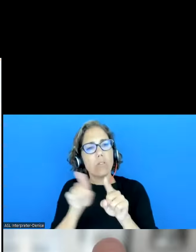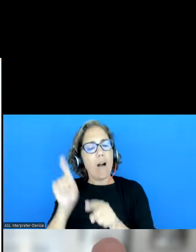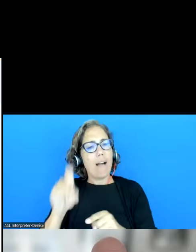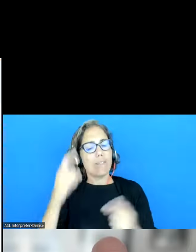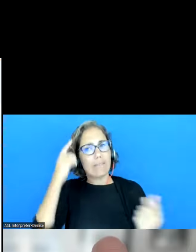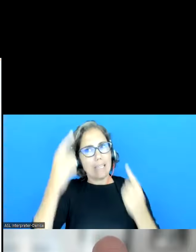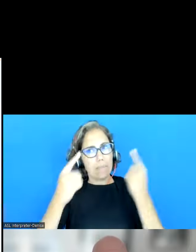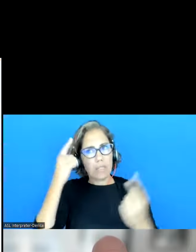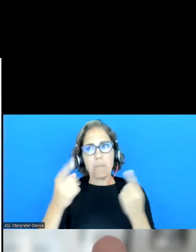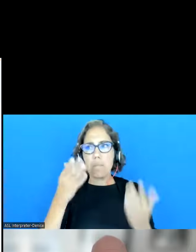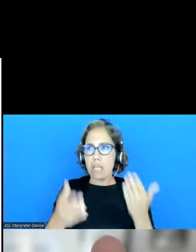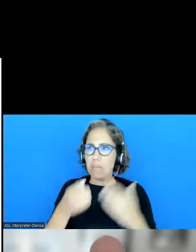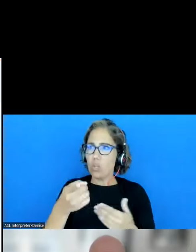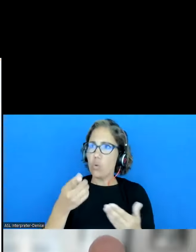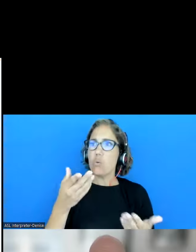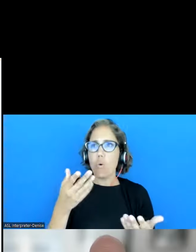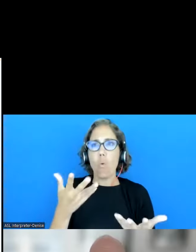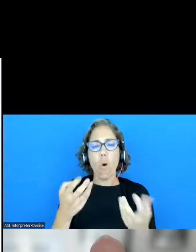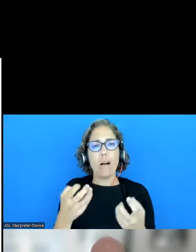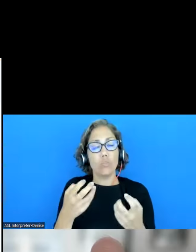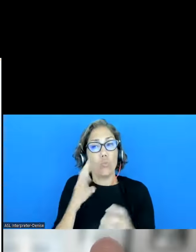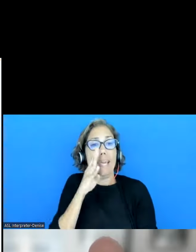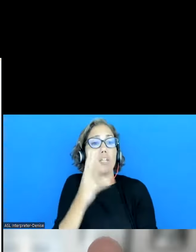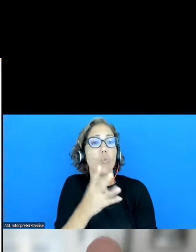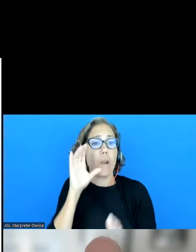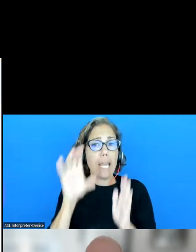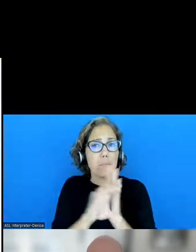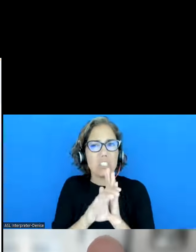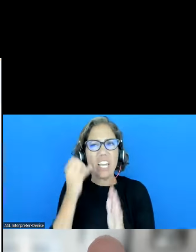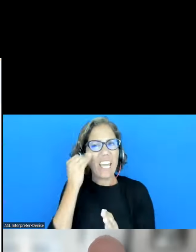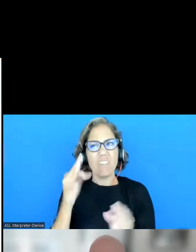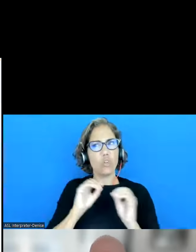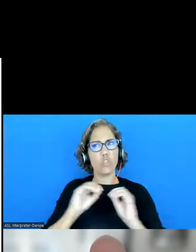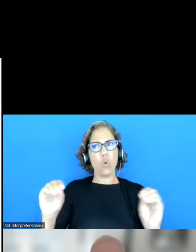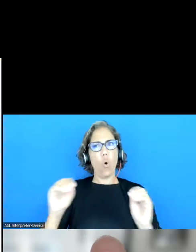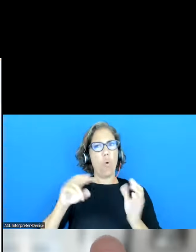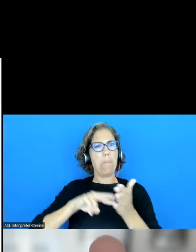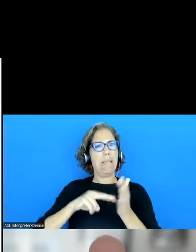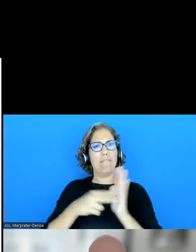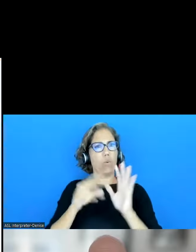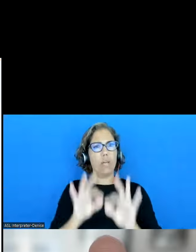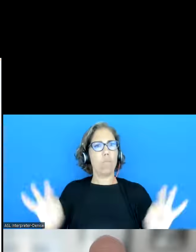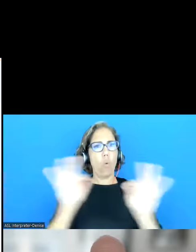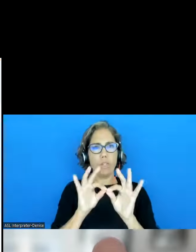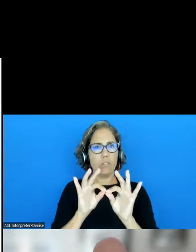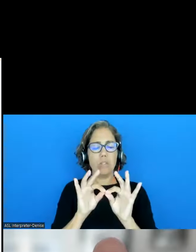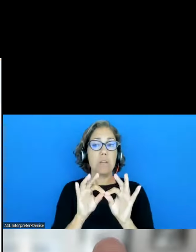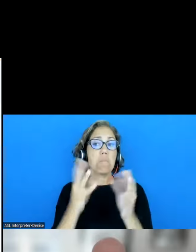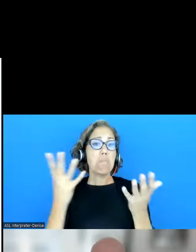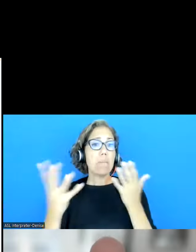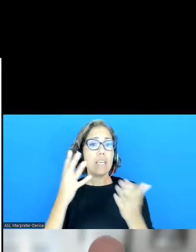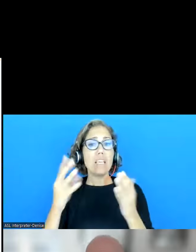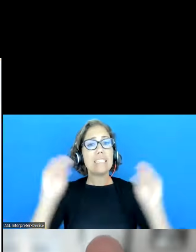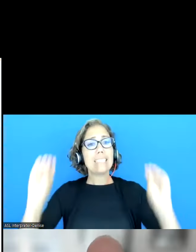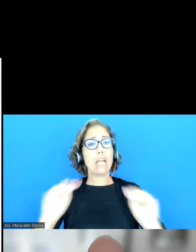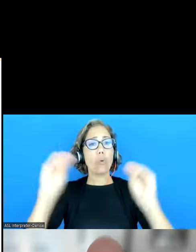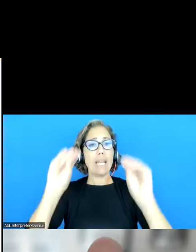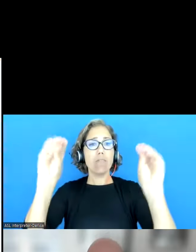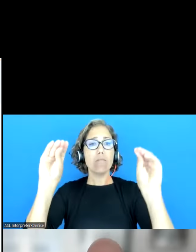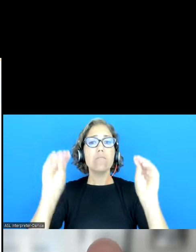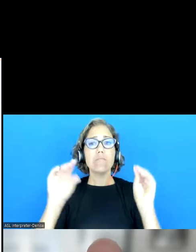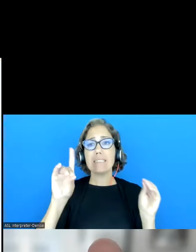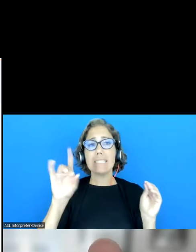you may actually want to ignore the image in case there's no meaningful context there. So it's a decorative image and you would leave an empty alt